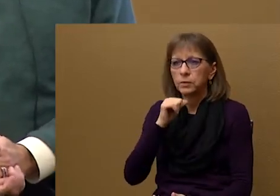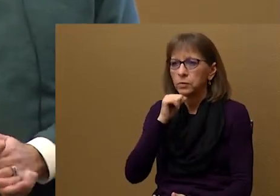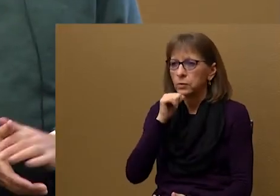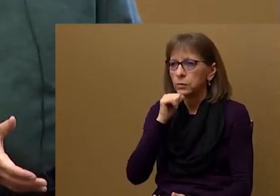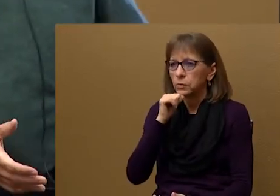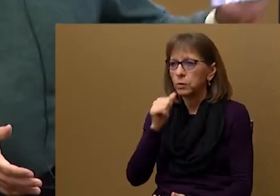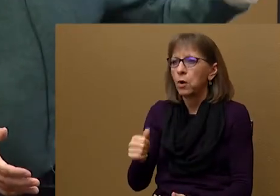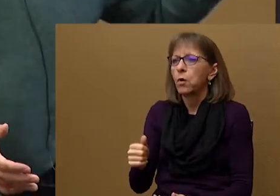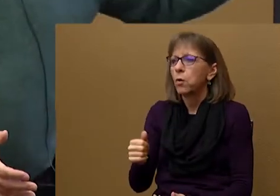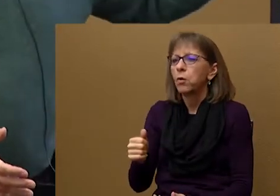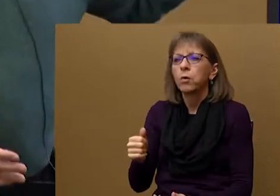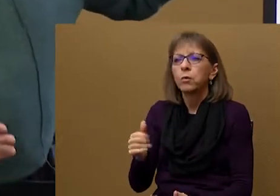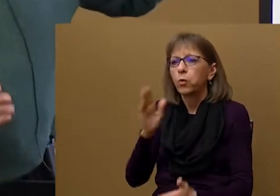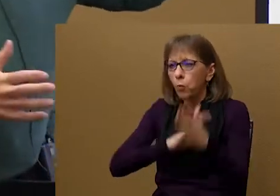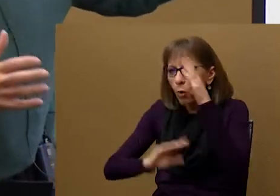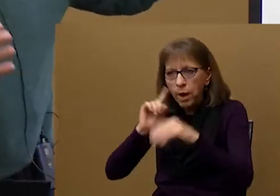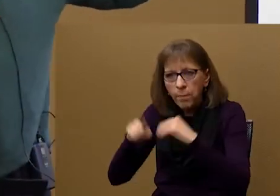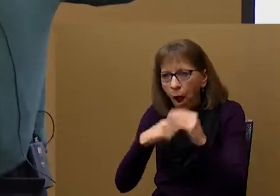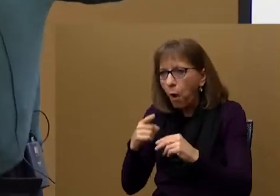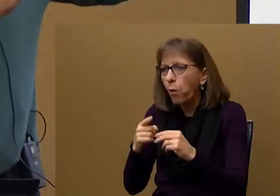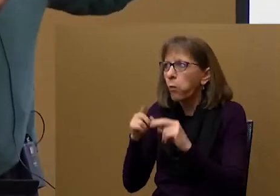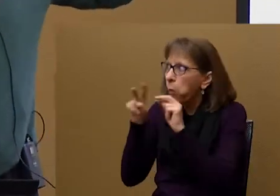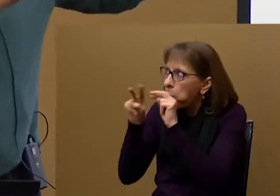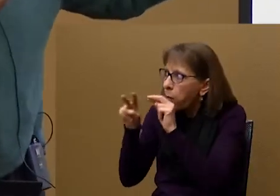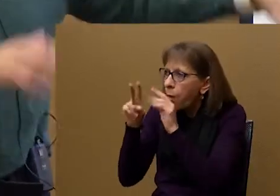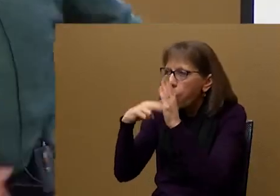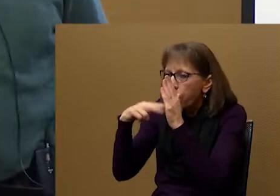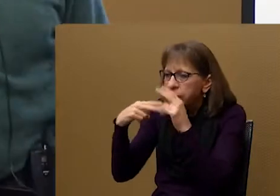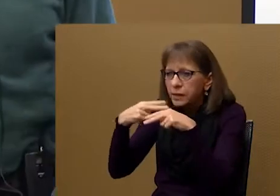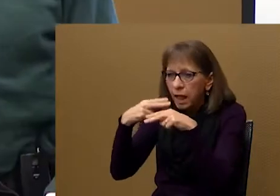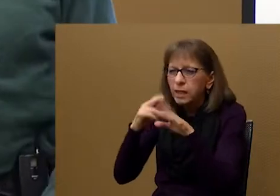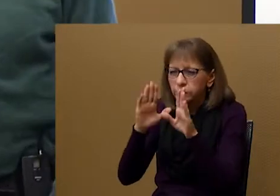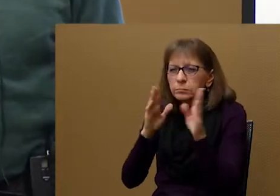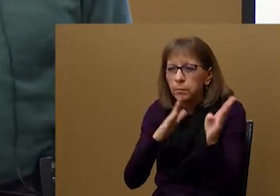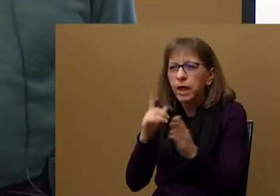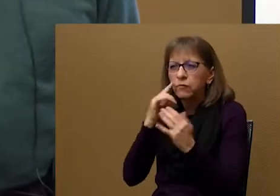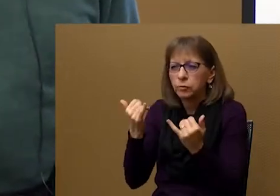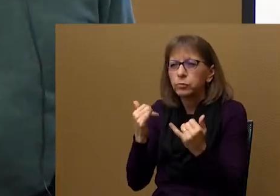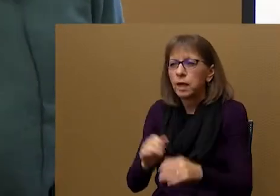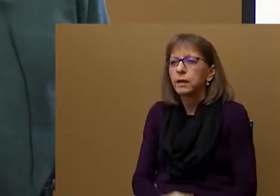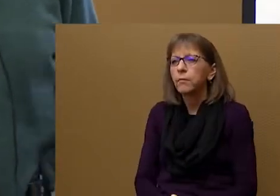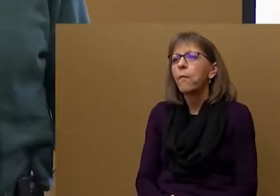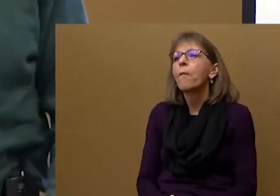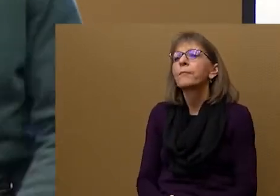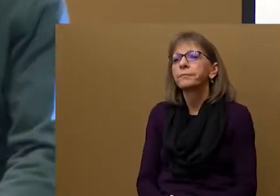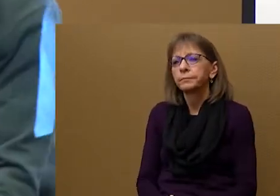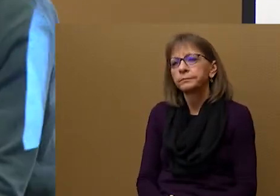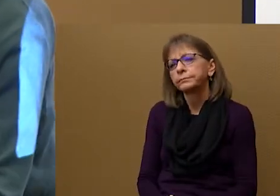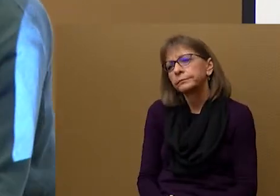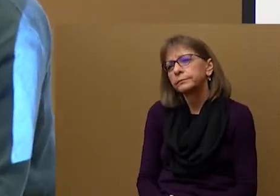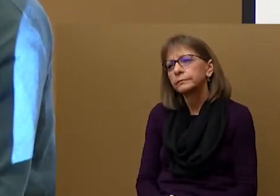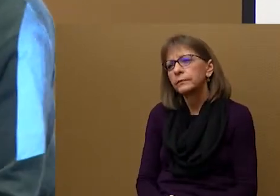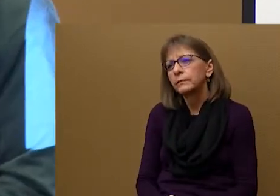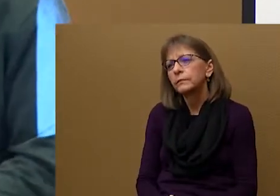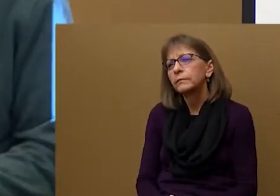don't worry about watching and reading all the slides. So plan for the day.